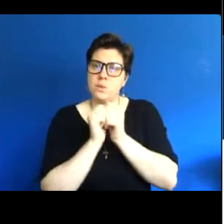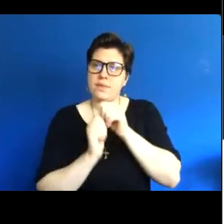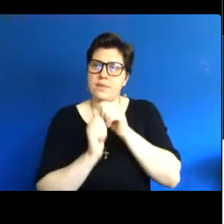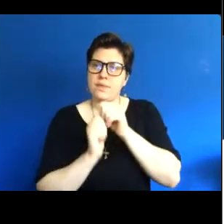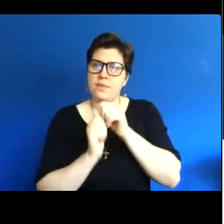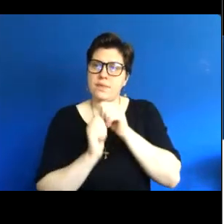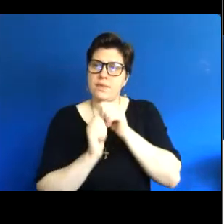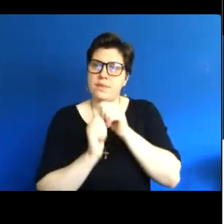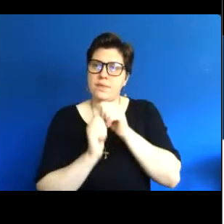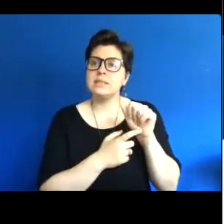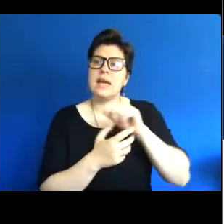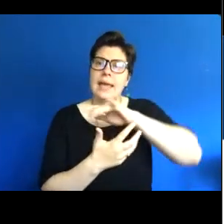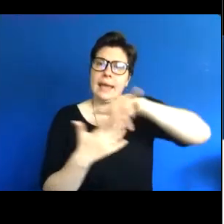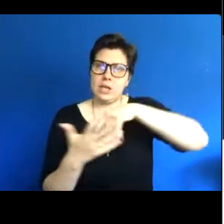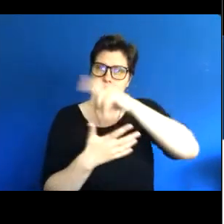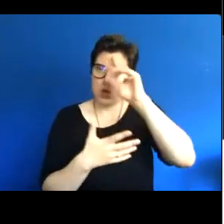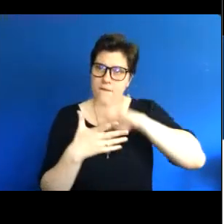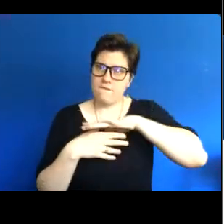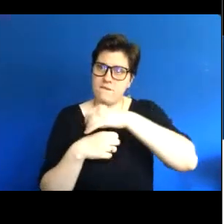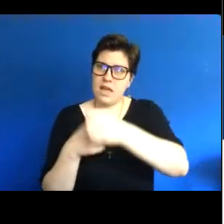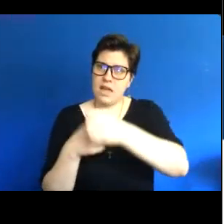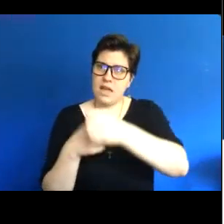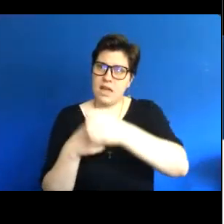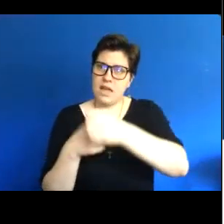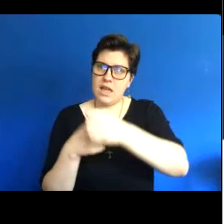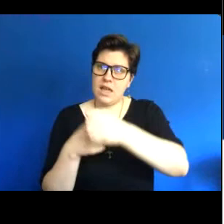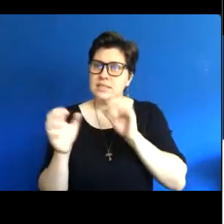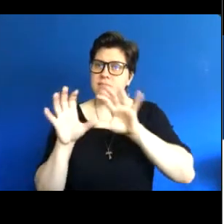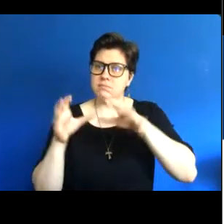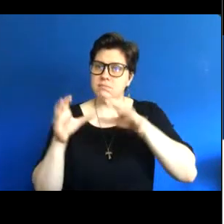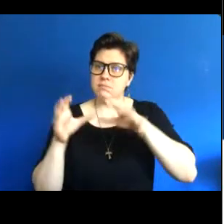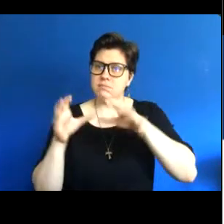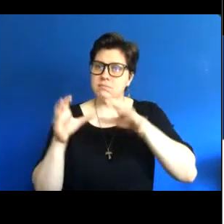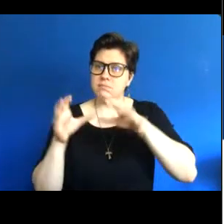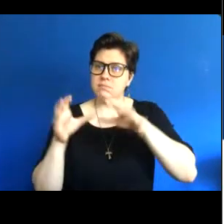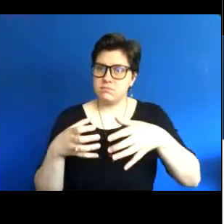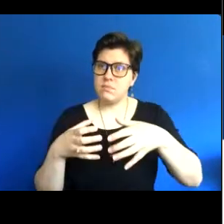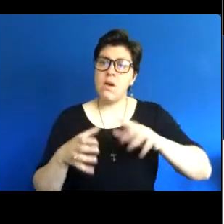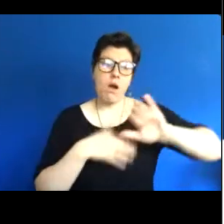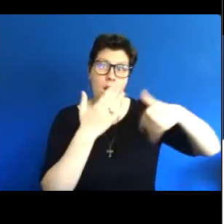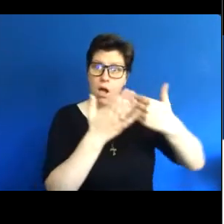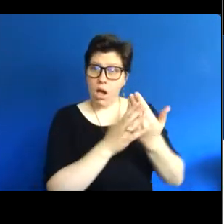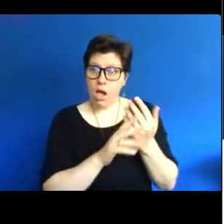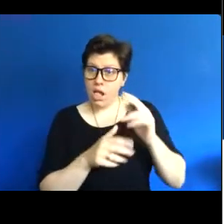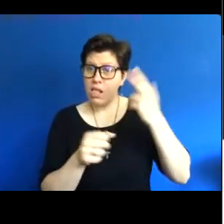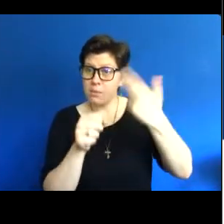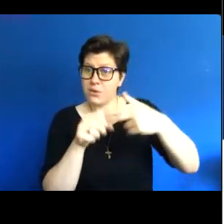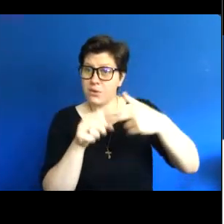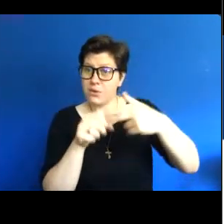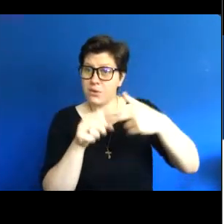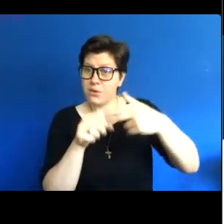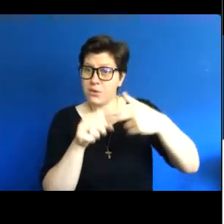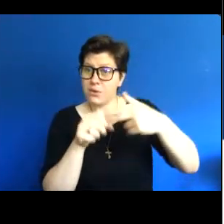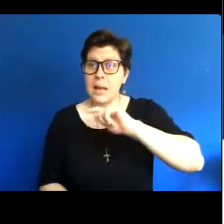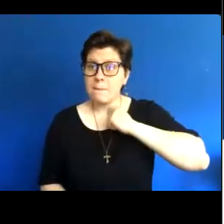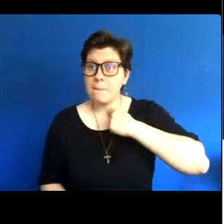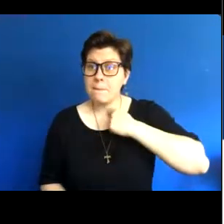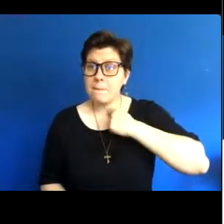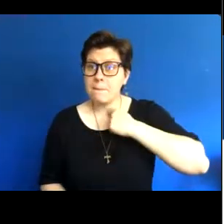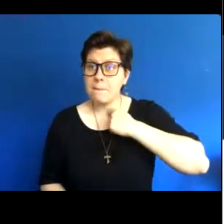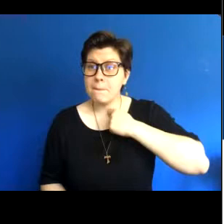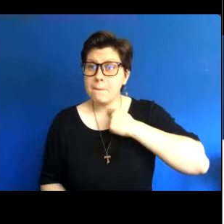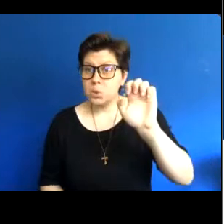Disabilities Interfaith Advocacy Coalition. All of our participants are muted today, but we do